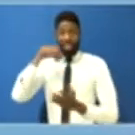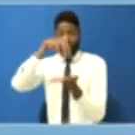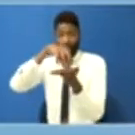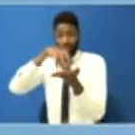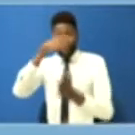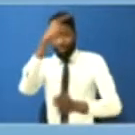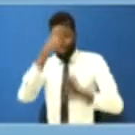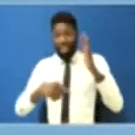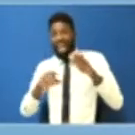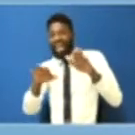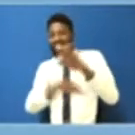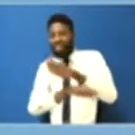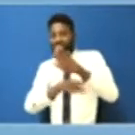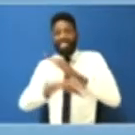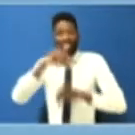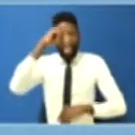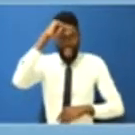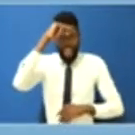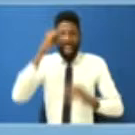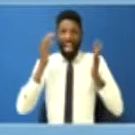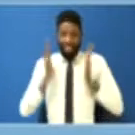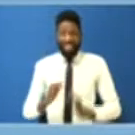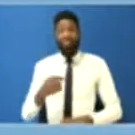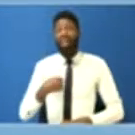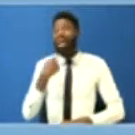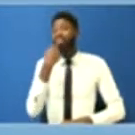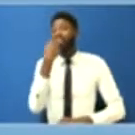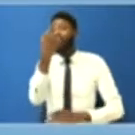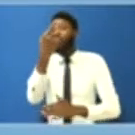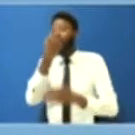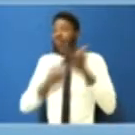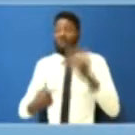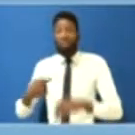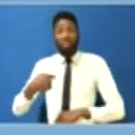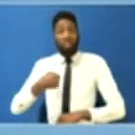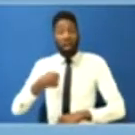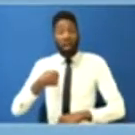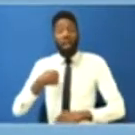your deputy governor nili sema kwamba siku